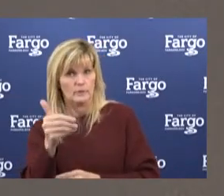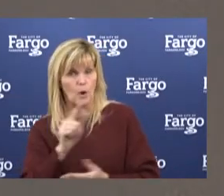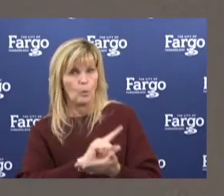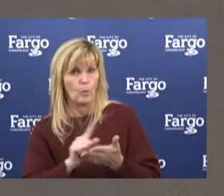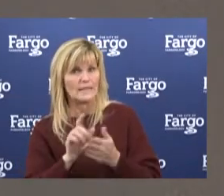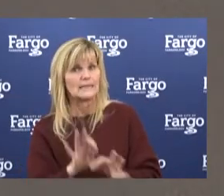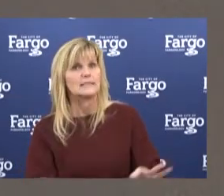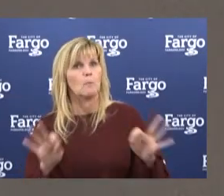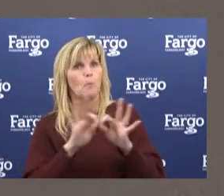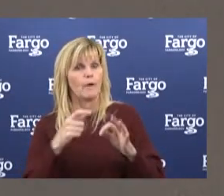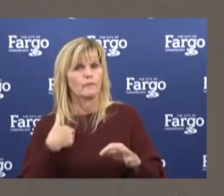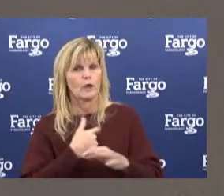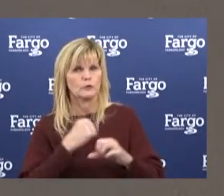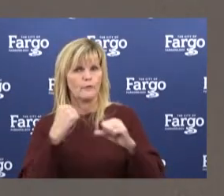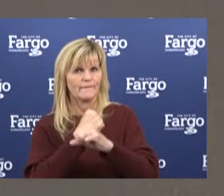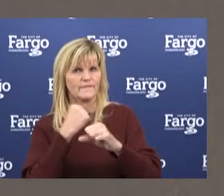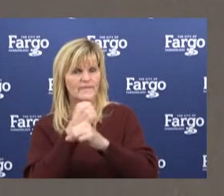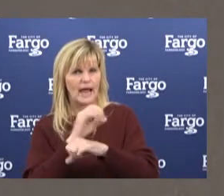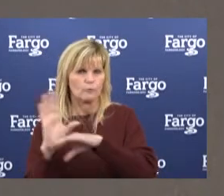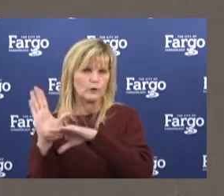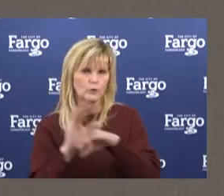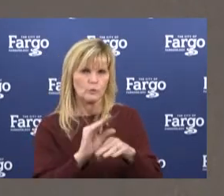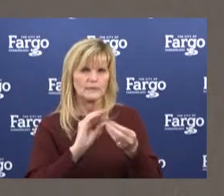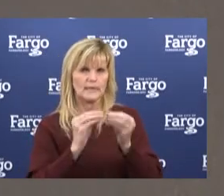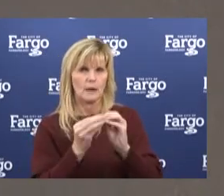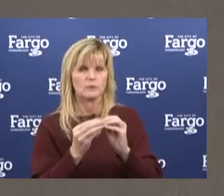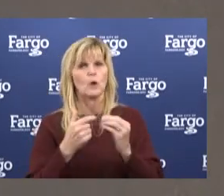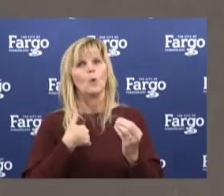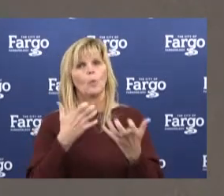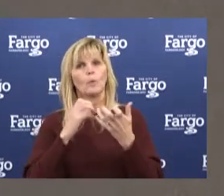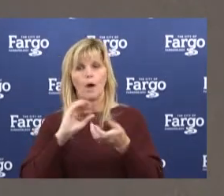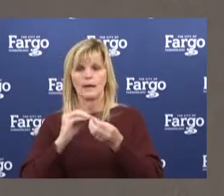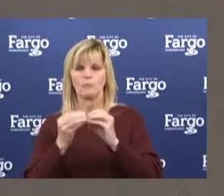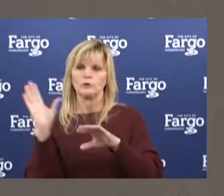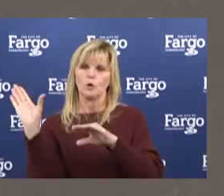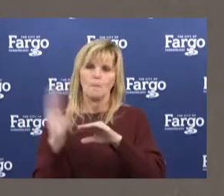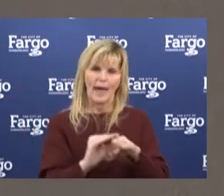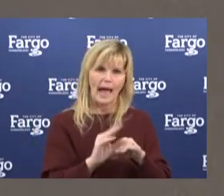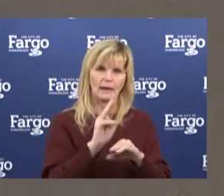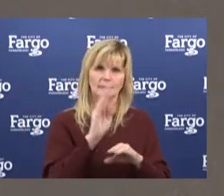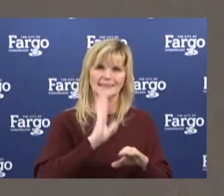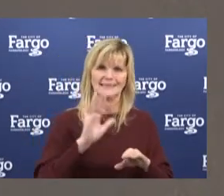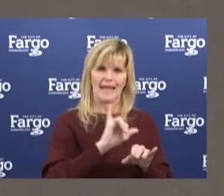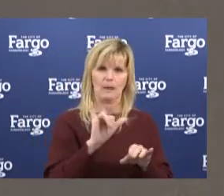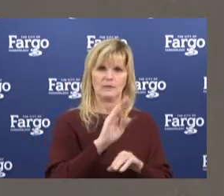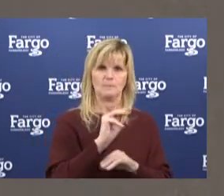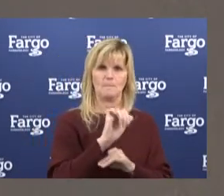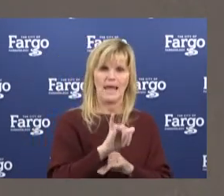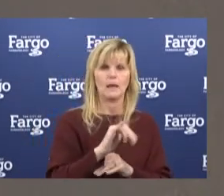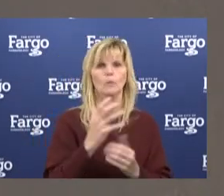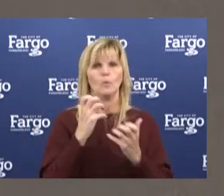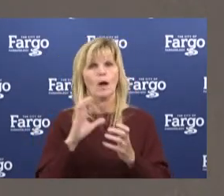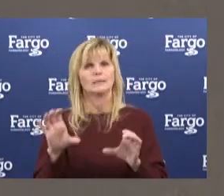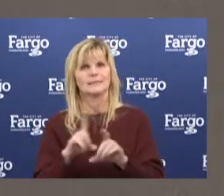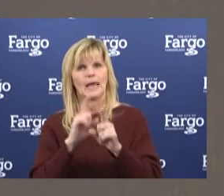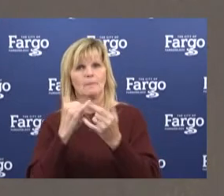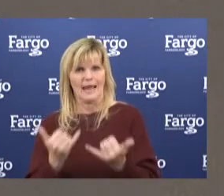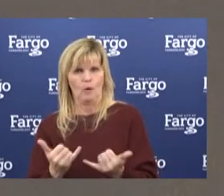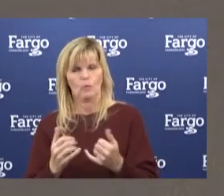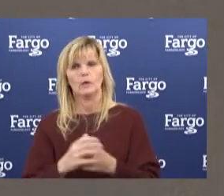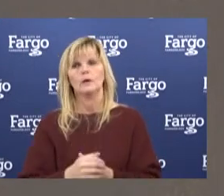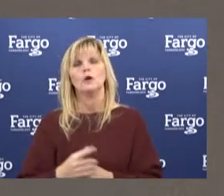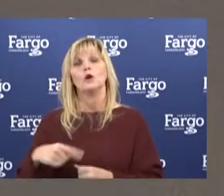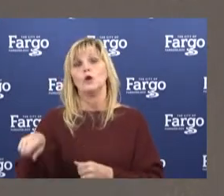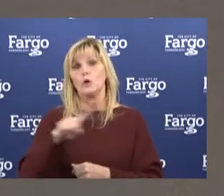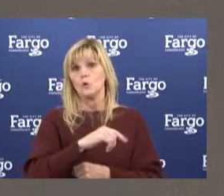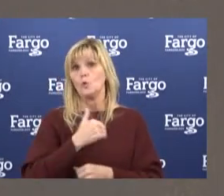against COVID-19. We're back to the numbers we had in May, and we'd like to not go backwards in what we're going to do with people. You still have an opportunity to